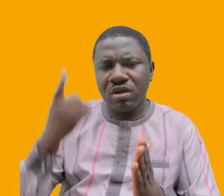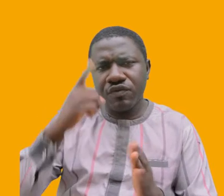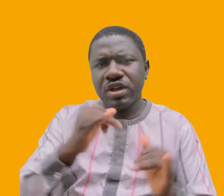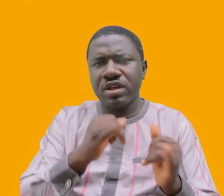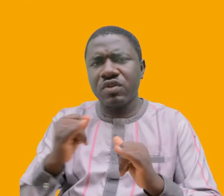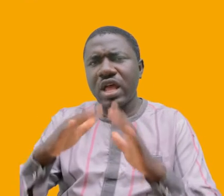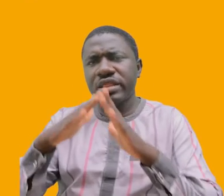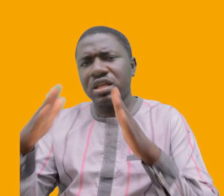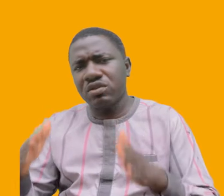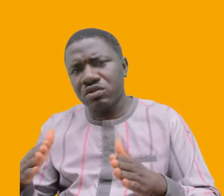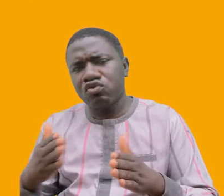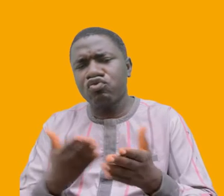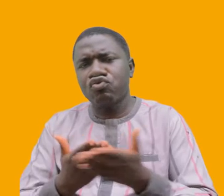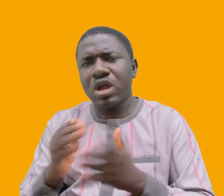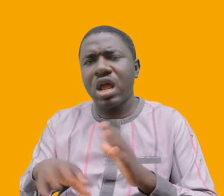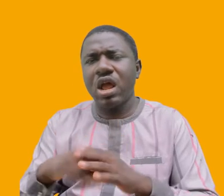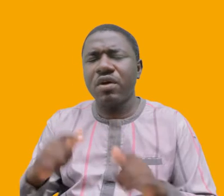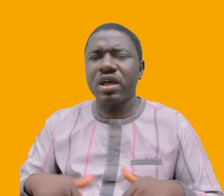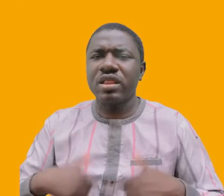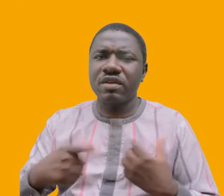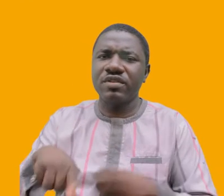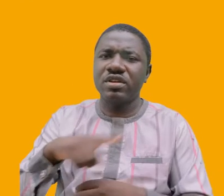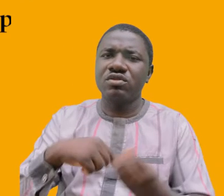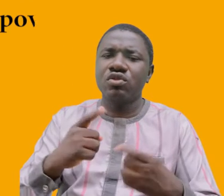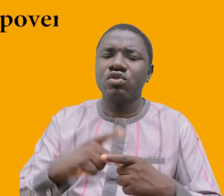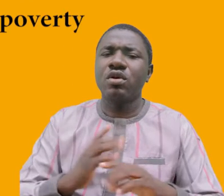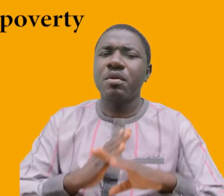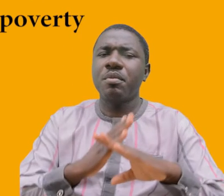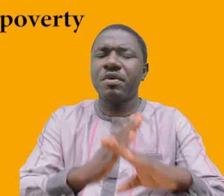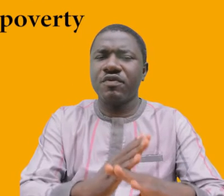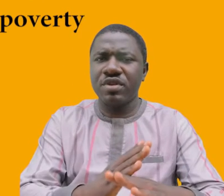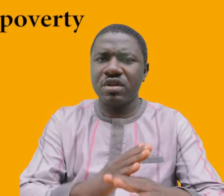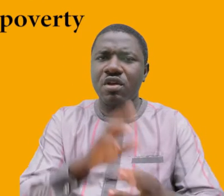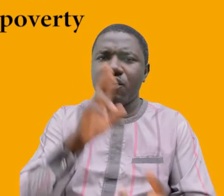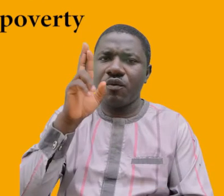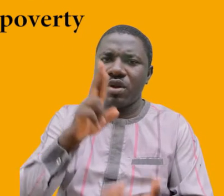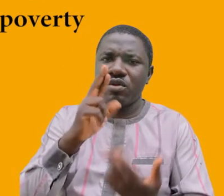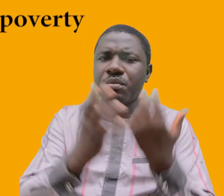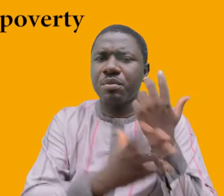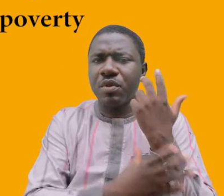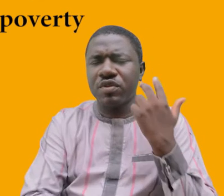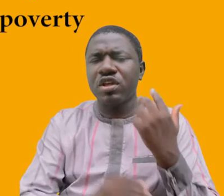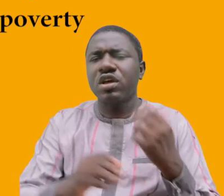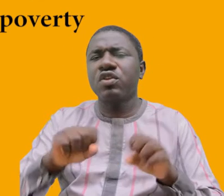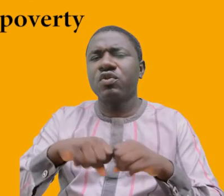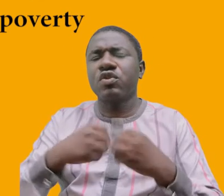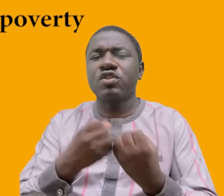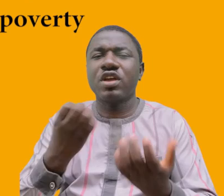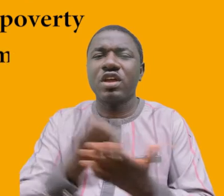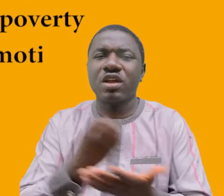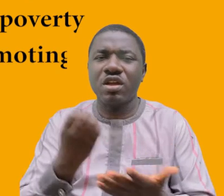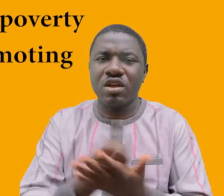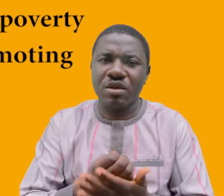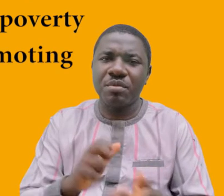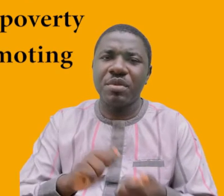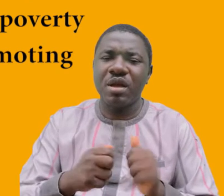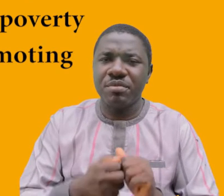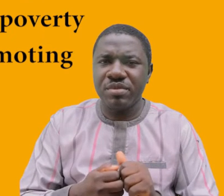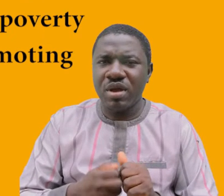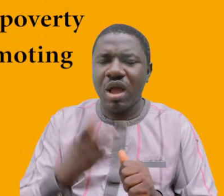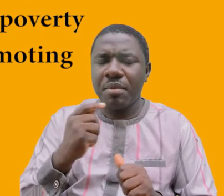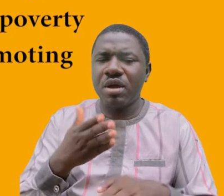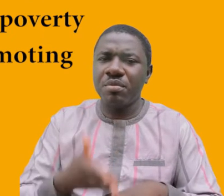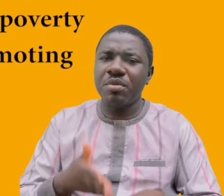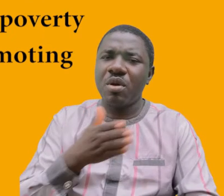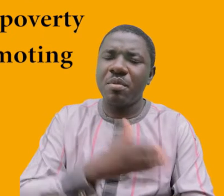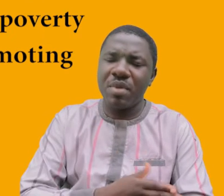and households throughout the life cycle to prevent and reduce poverty and socioeconomic shocks by